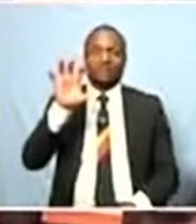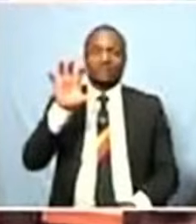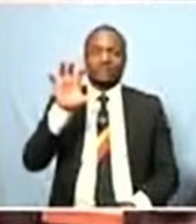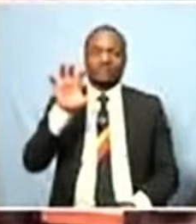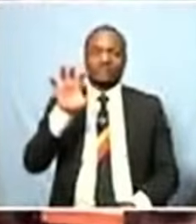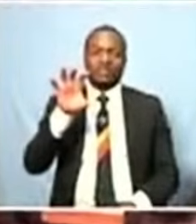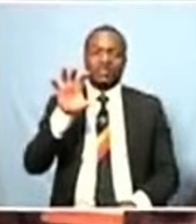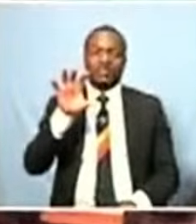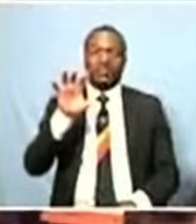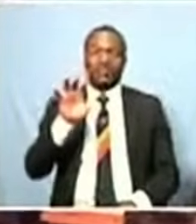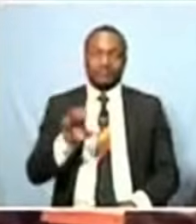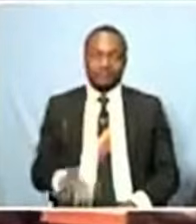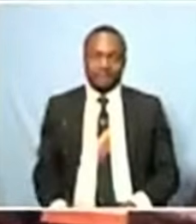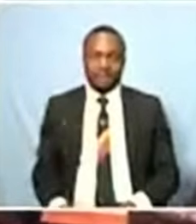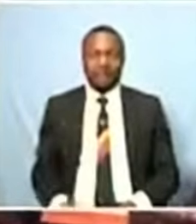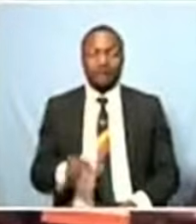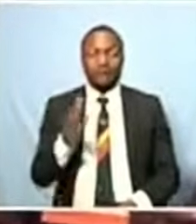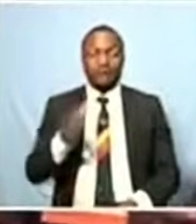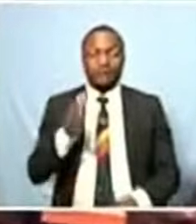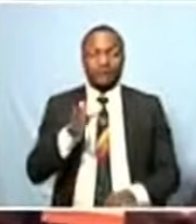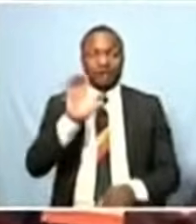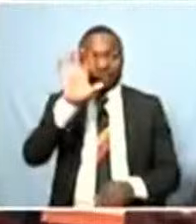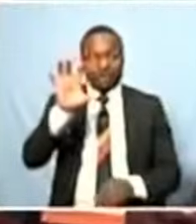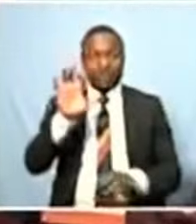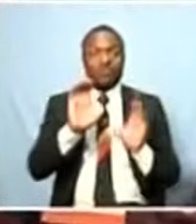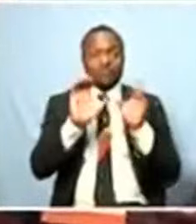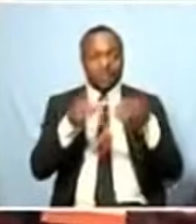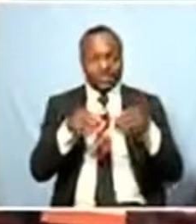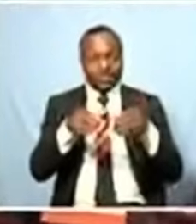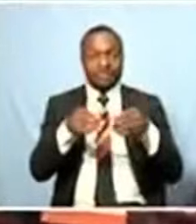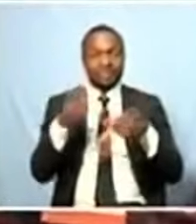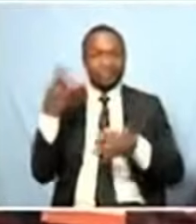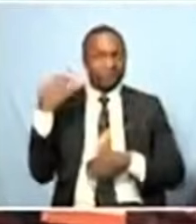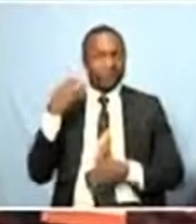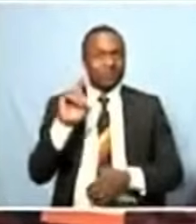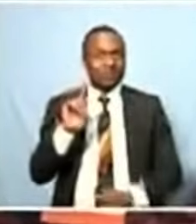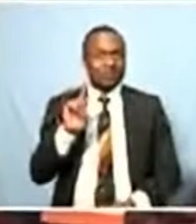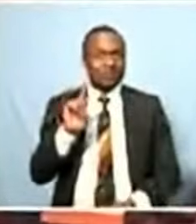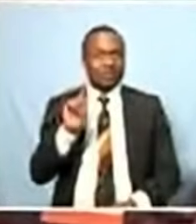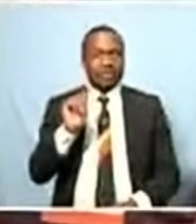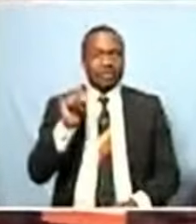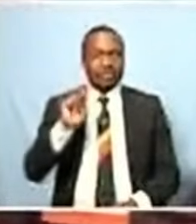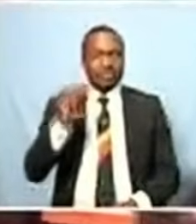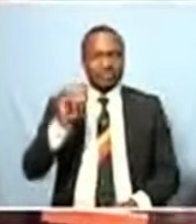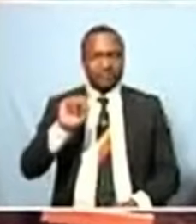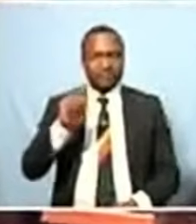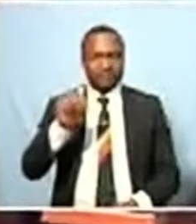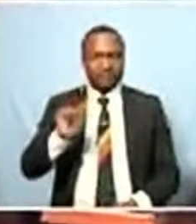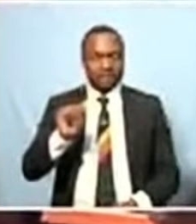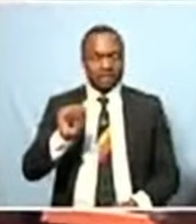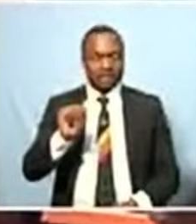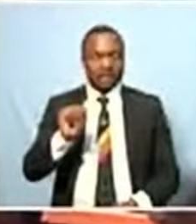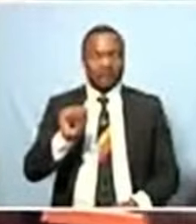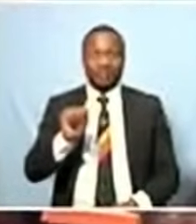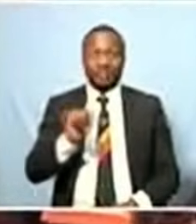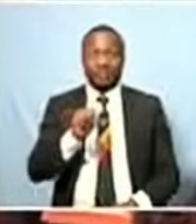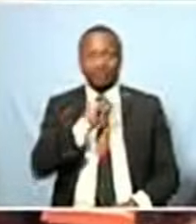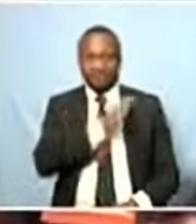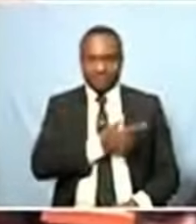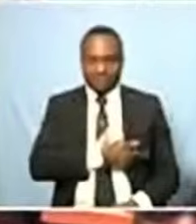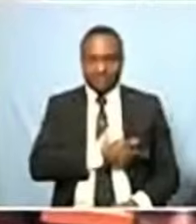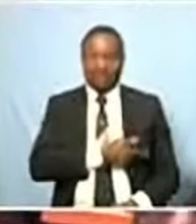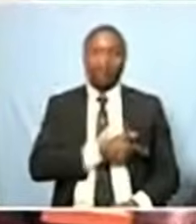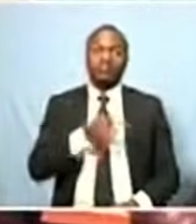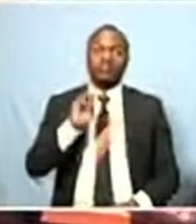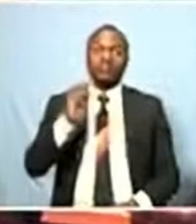UPND Provincial Executive Committee, the former Lavushmanda District Chairperson, Madam Mavis Narwimba,